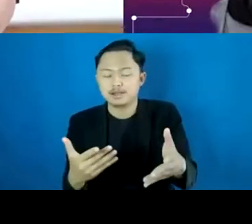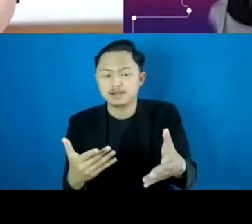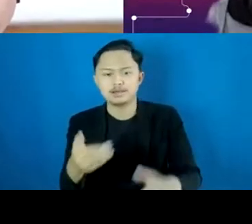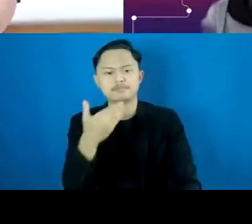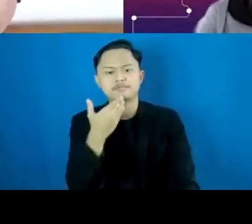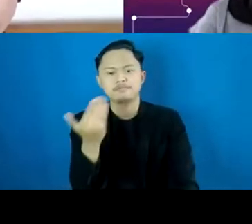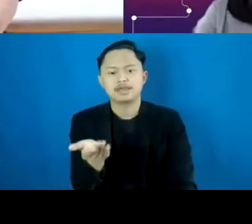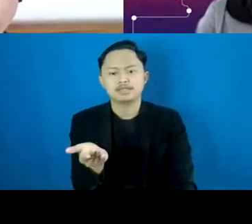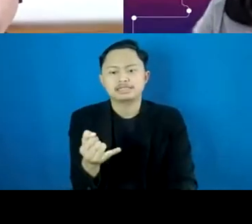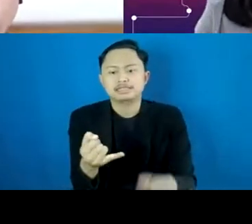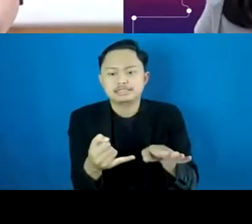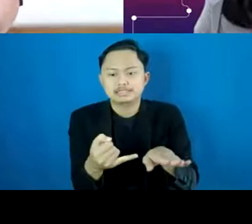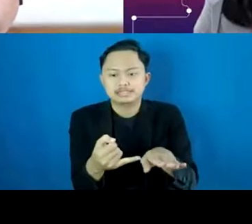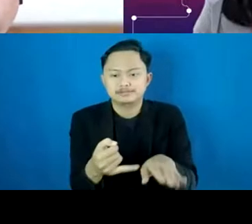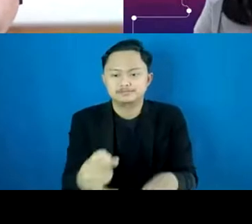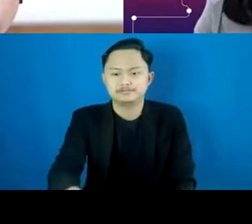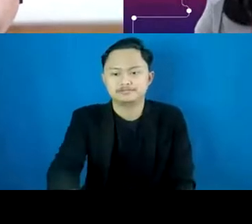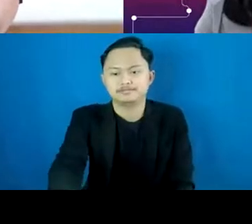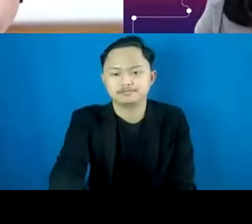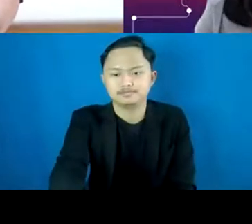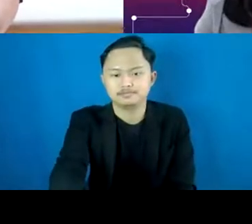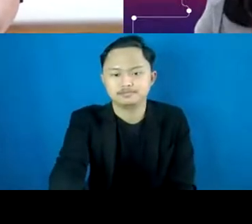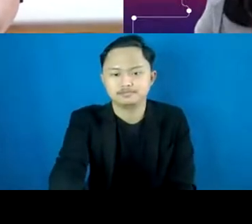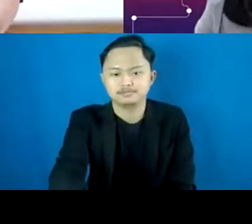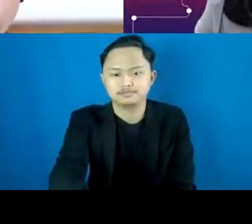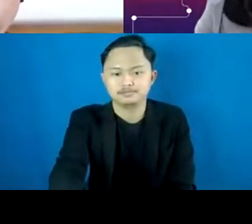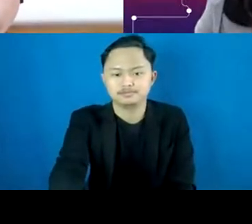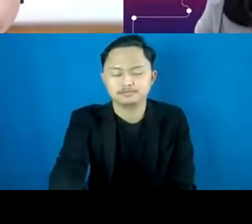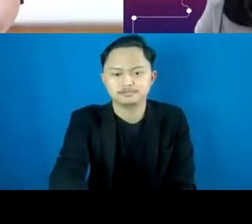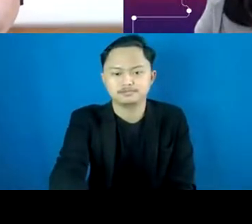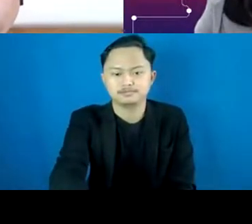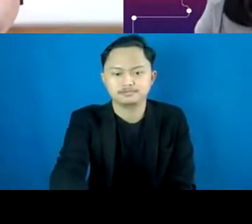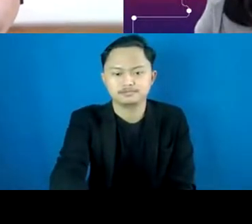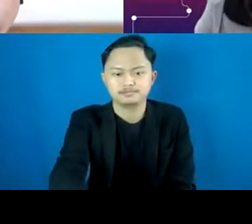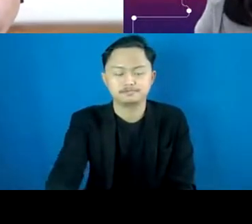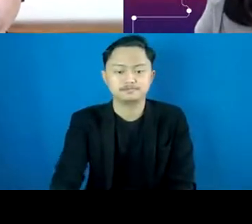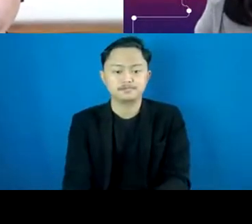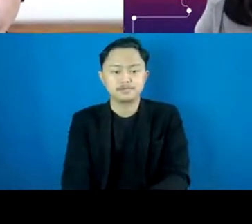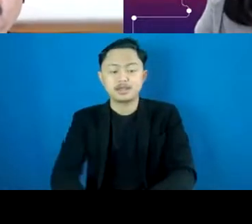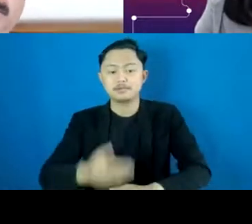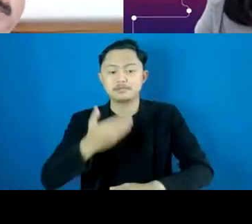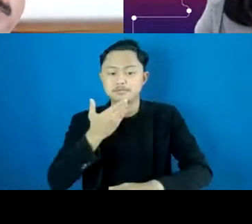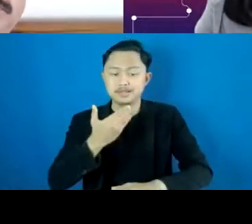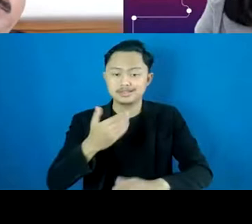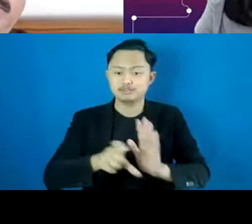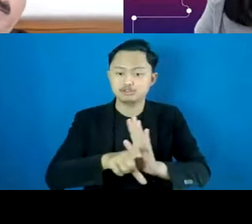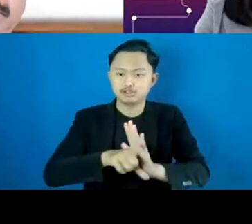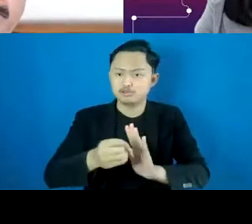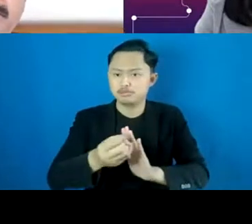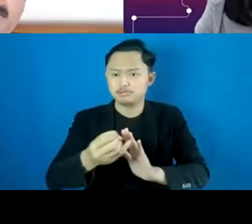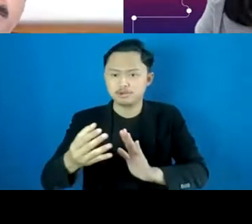you for their assets in addition to the electricity. So those kind of models are also being